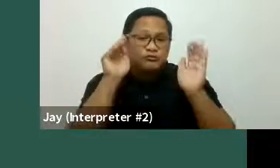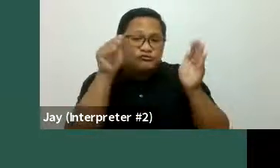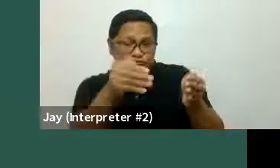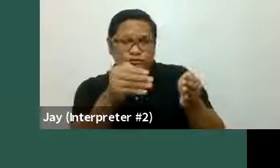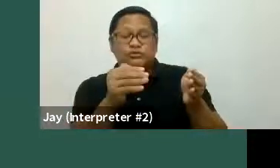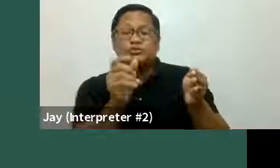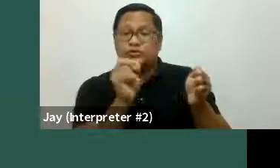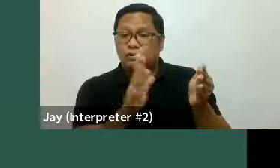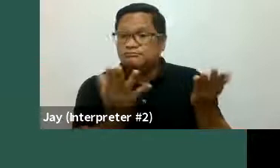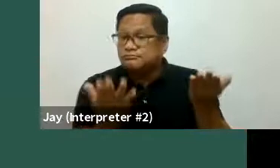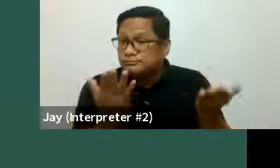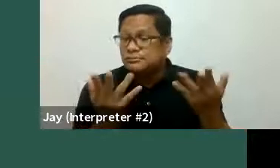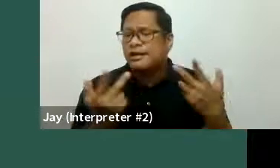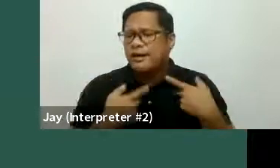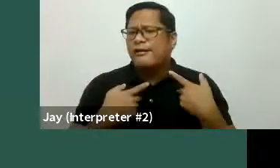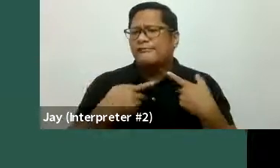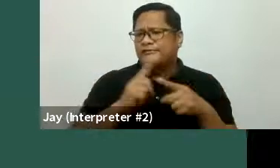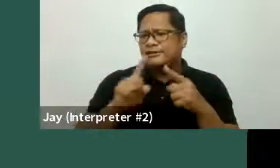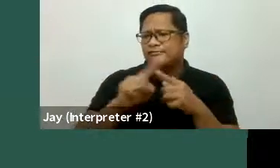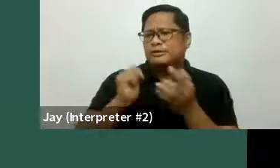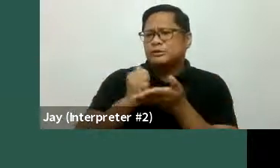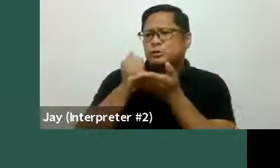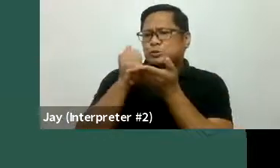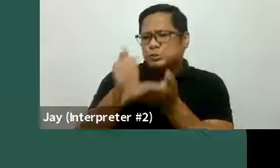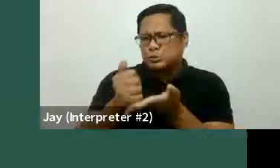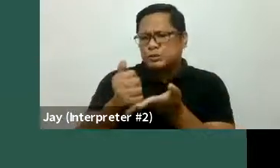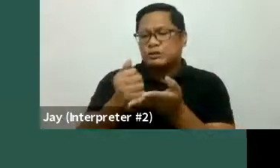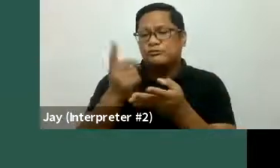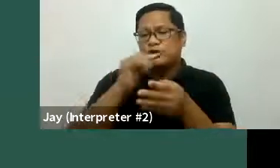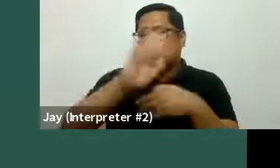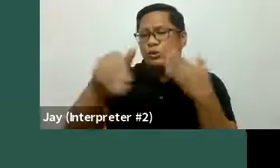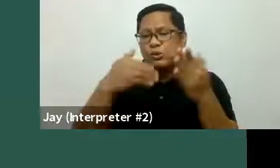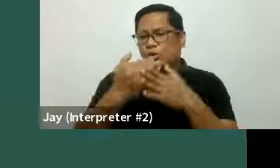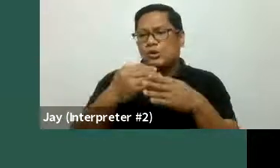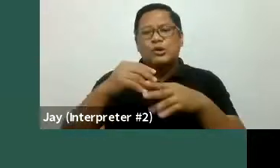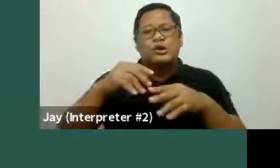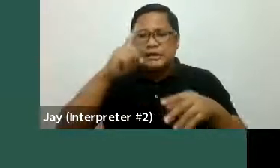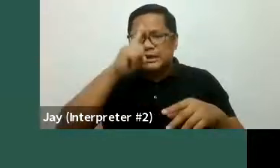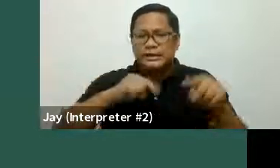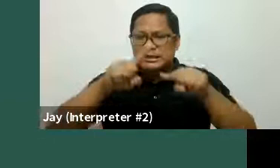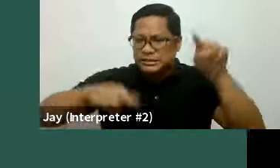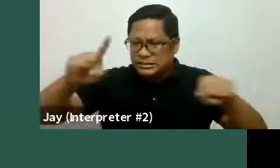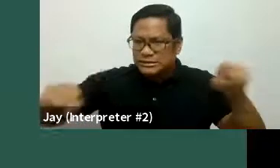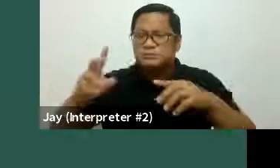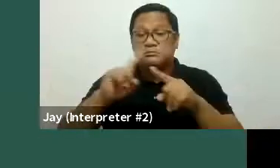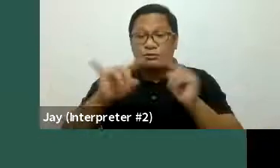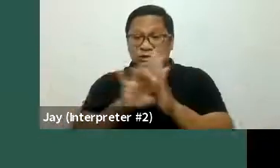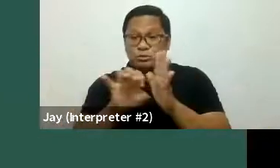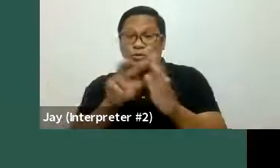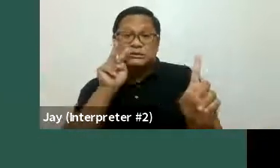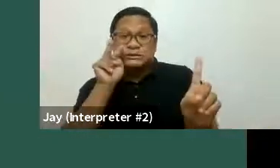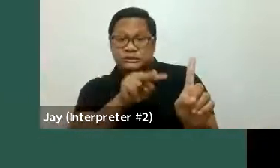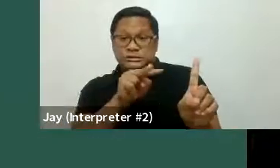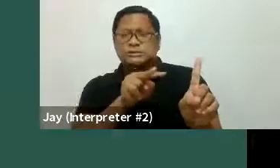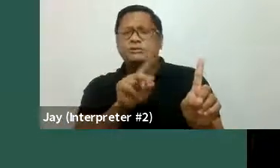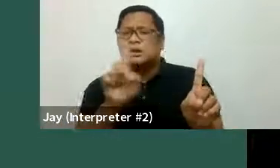can have interventions for Filipinos of all ages and sizes, etc. But then if we look at